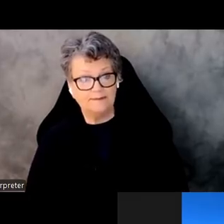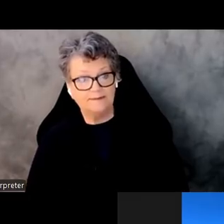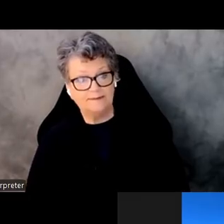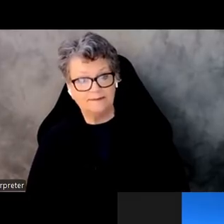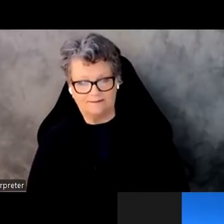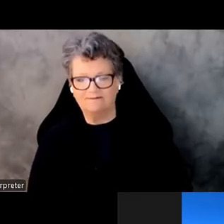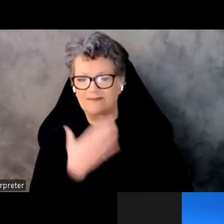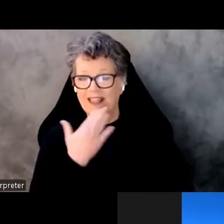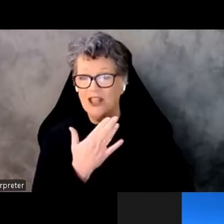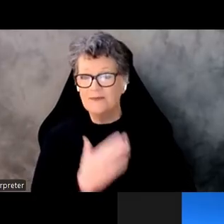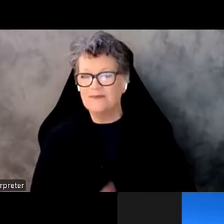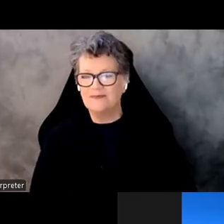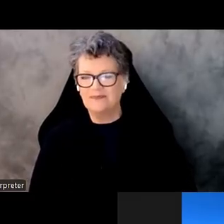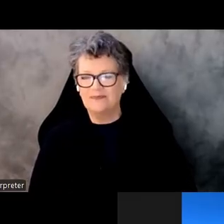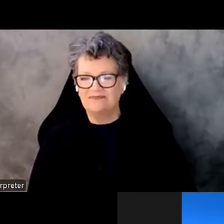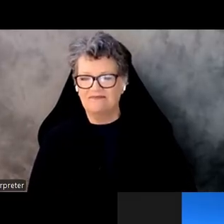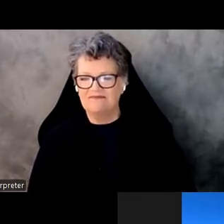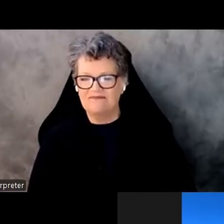Thank you. Thank you.